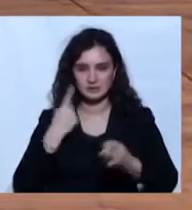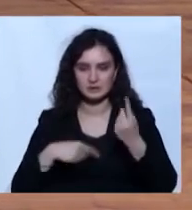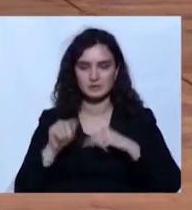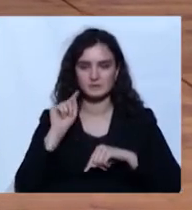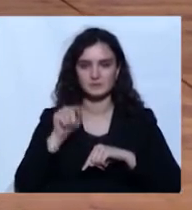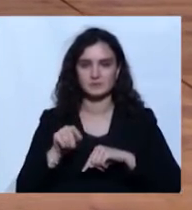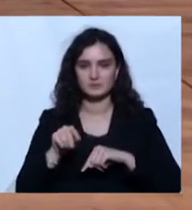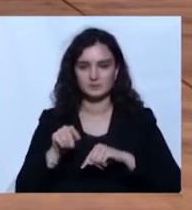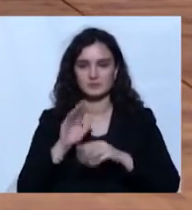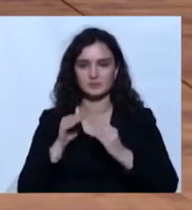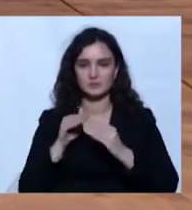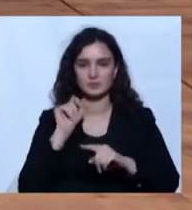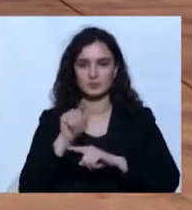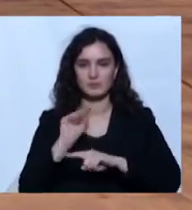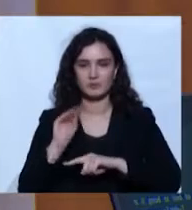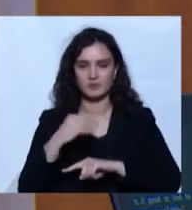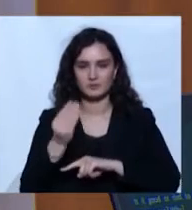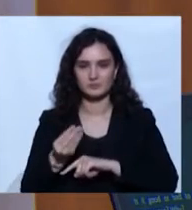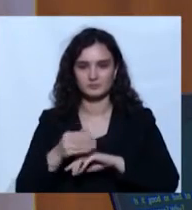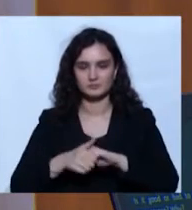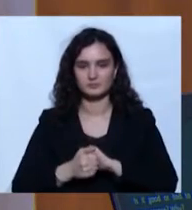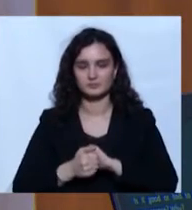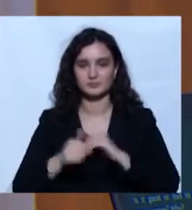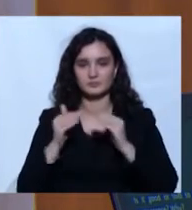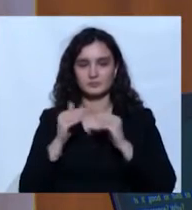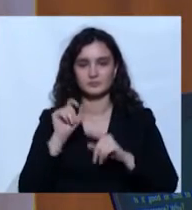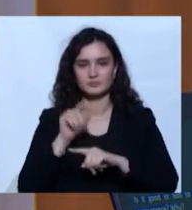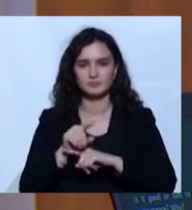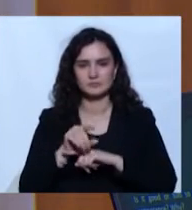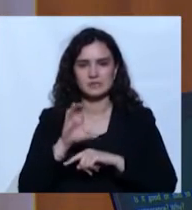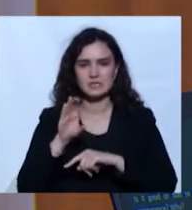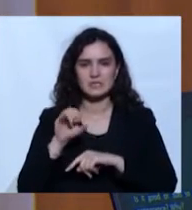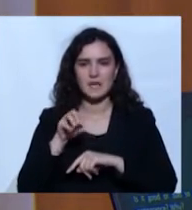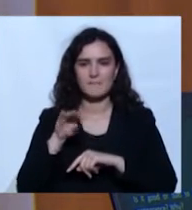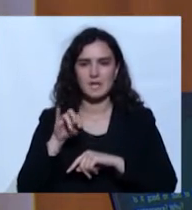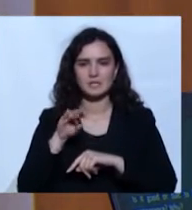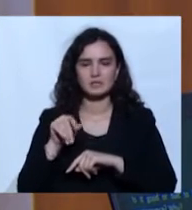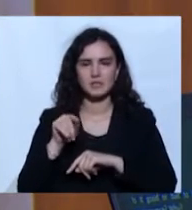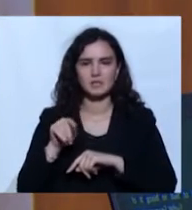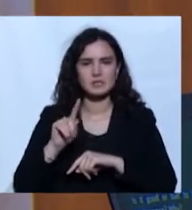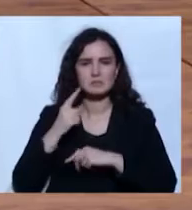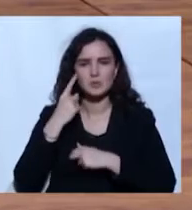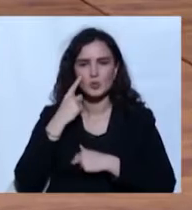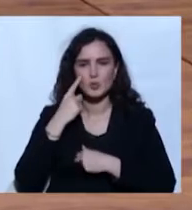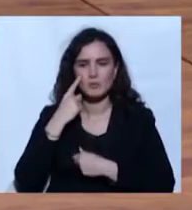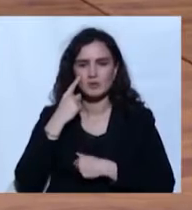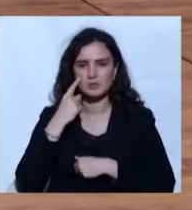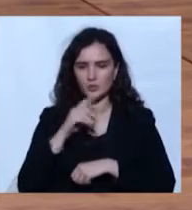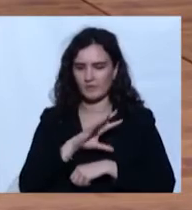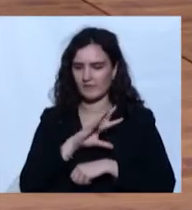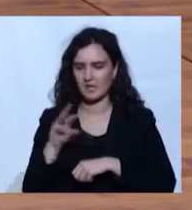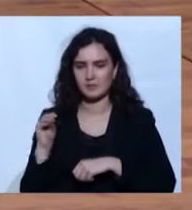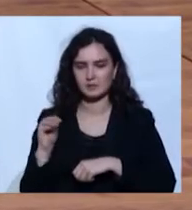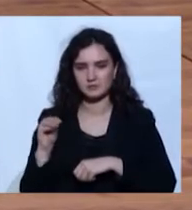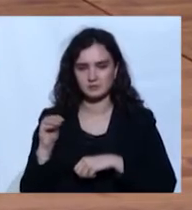the homework. Homework. Samantha, I think you would agree with me that all of the submittals